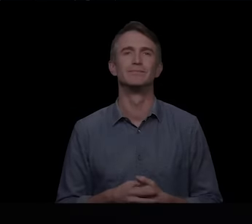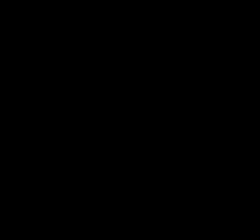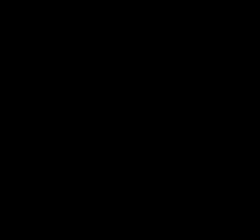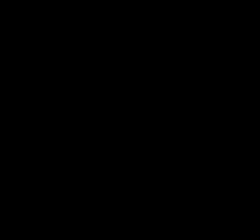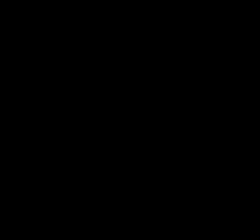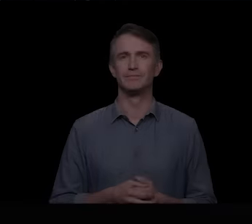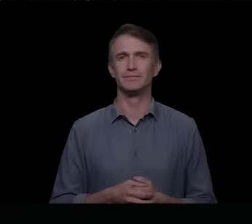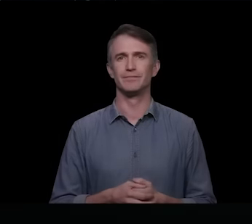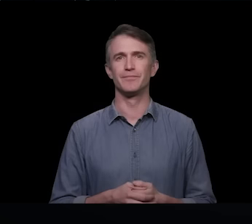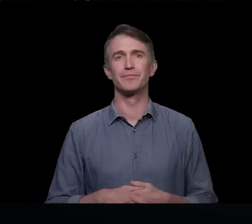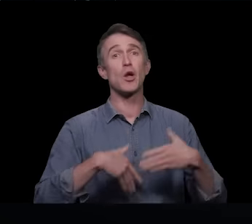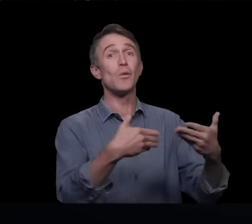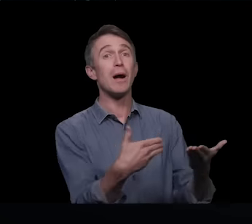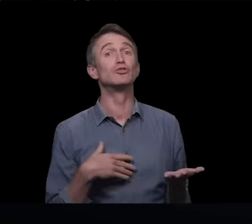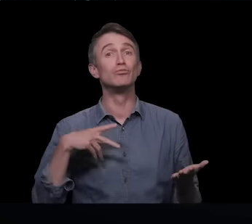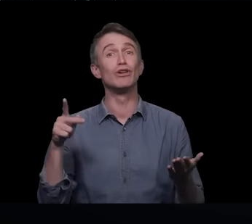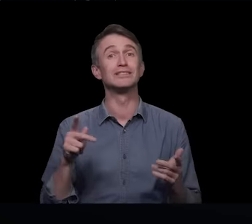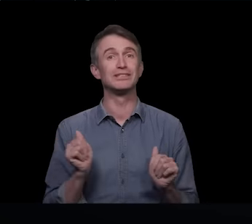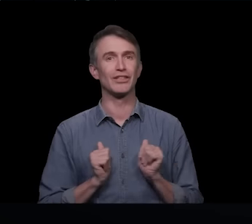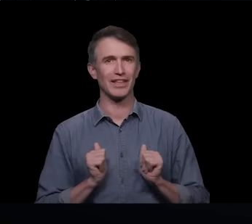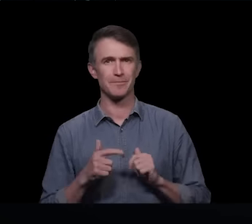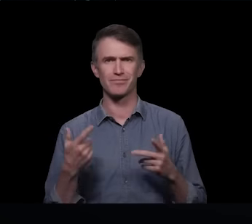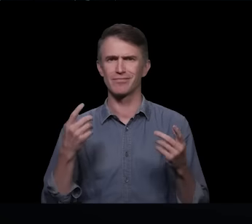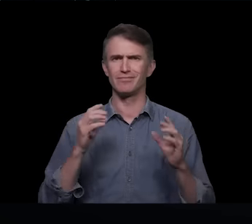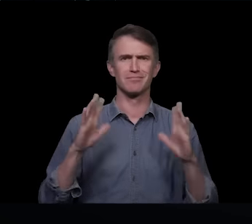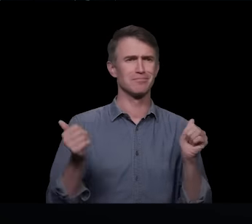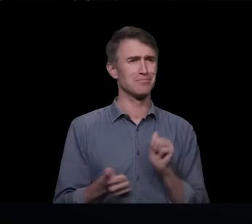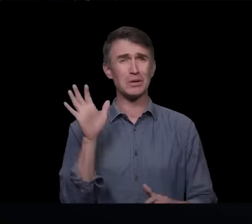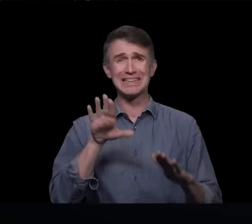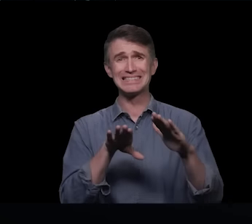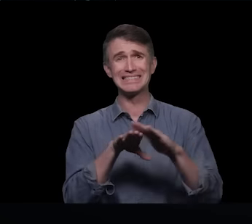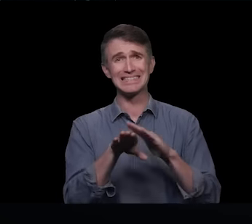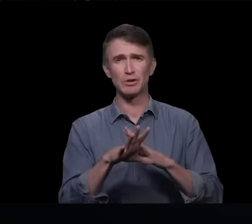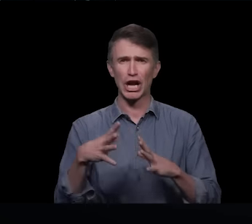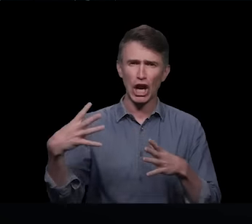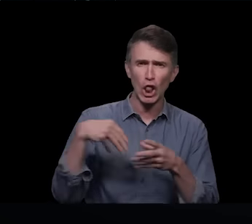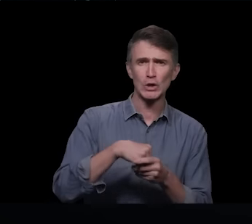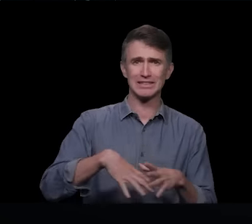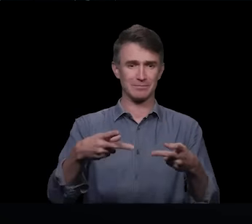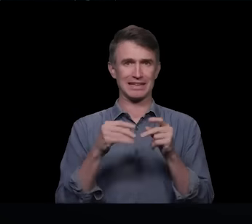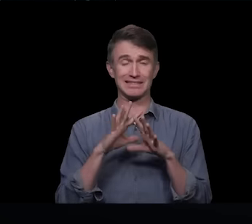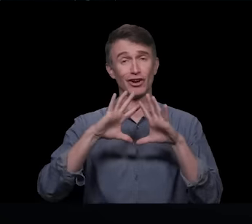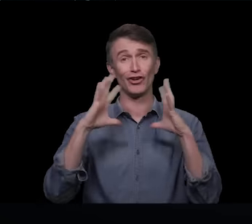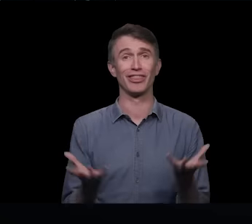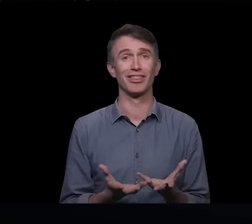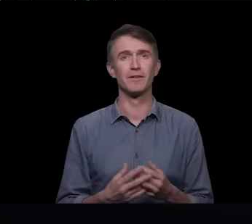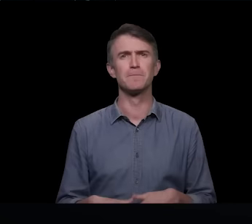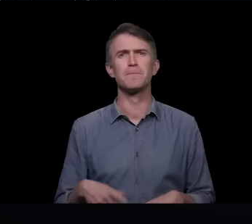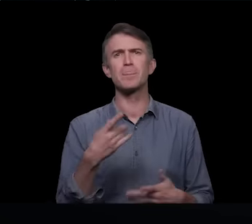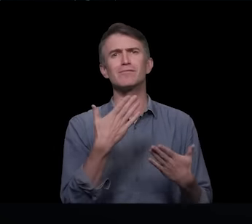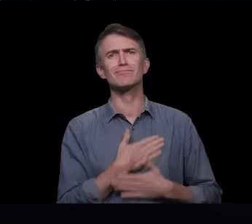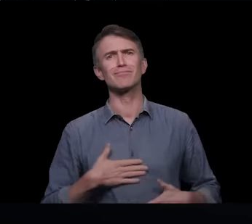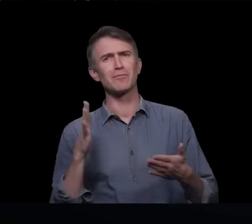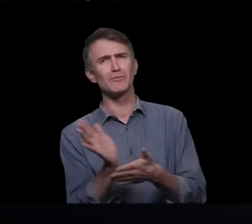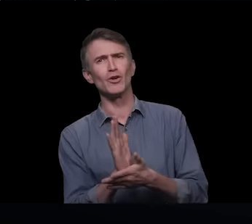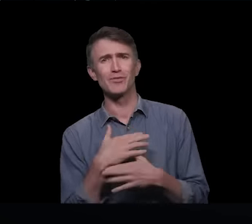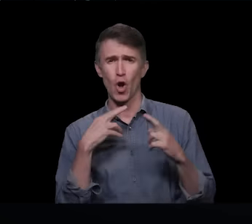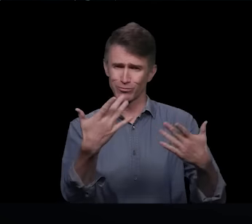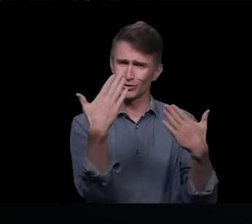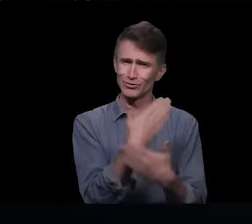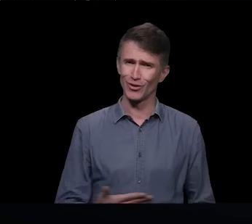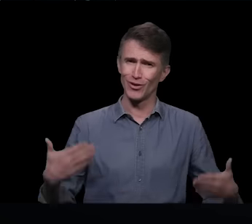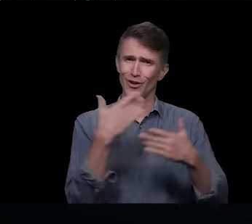Prospector staff members. Welcome to the Prospector's Theater, one of the most accessible and inclusive places on Earth. We love movies, and we